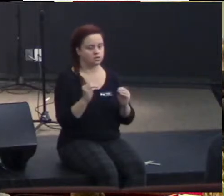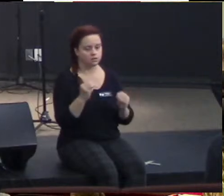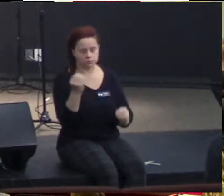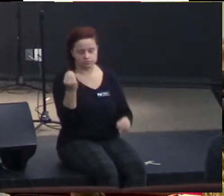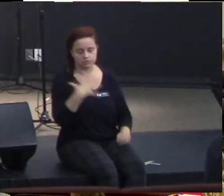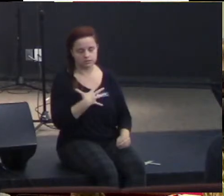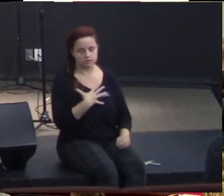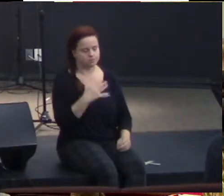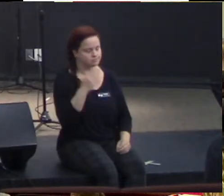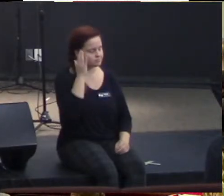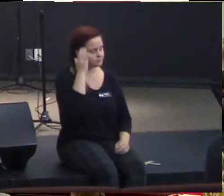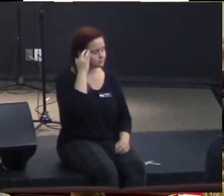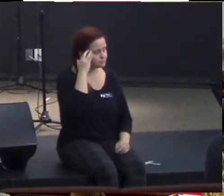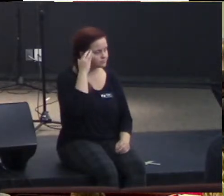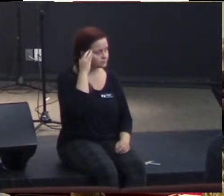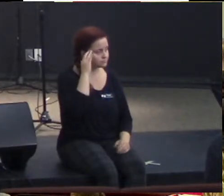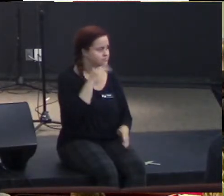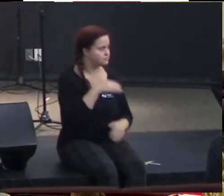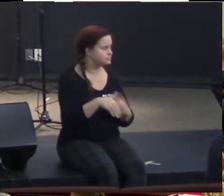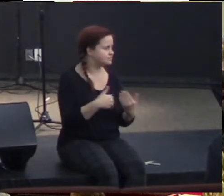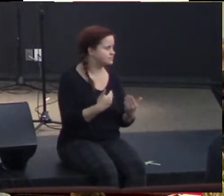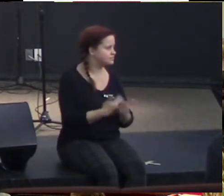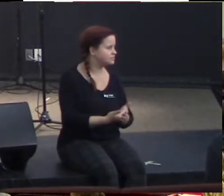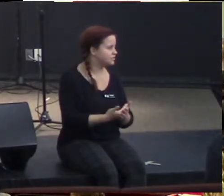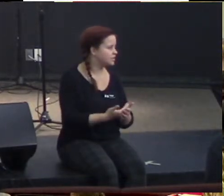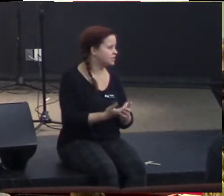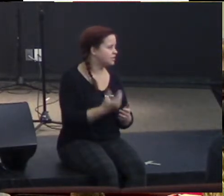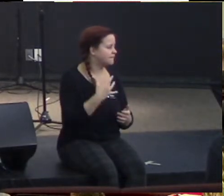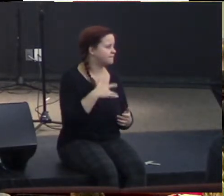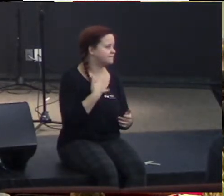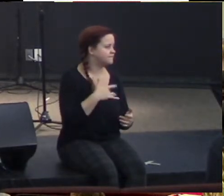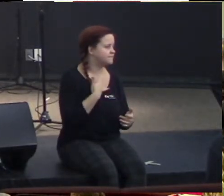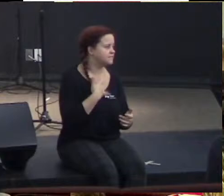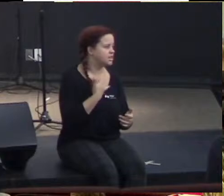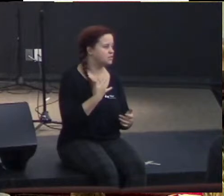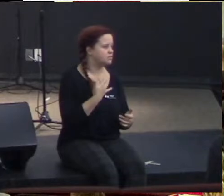you know, there's always a sense of calling out.